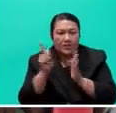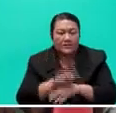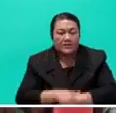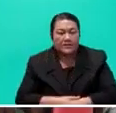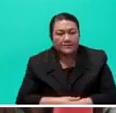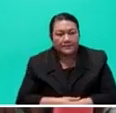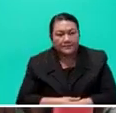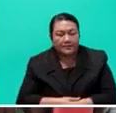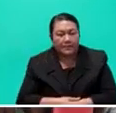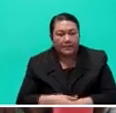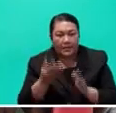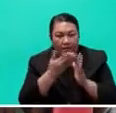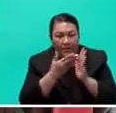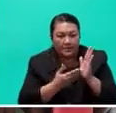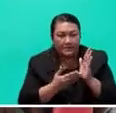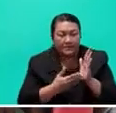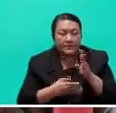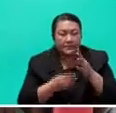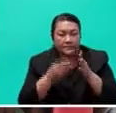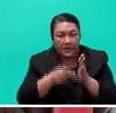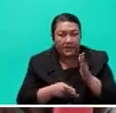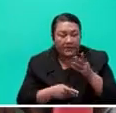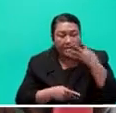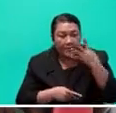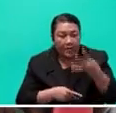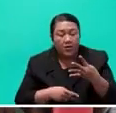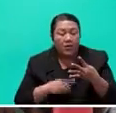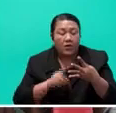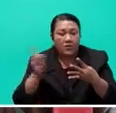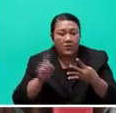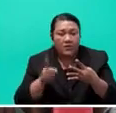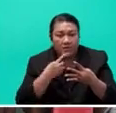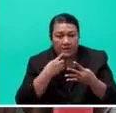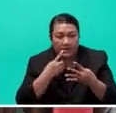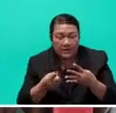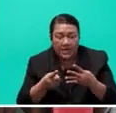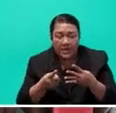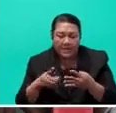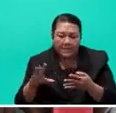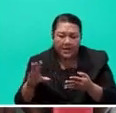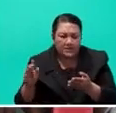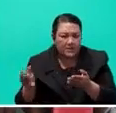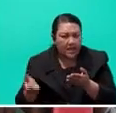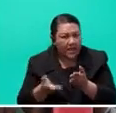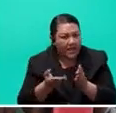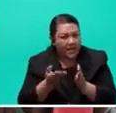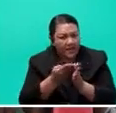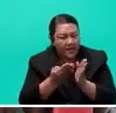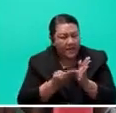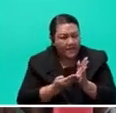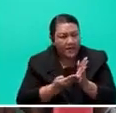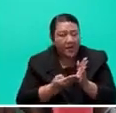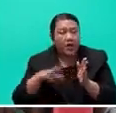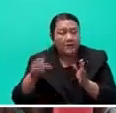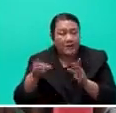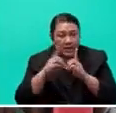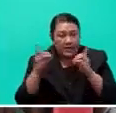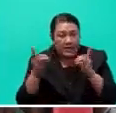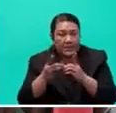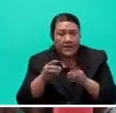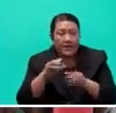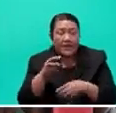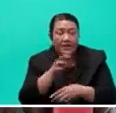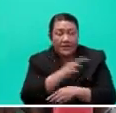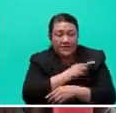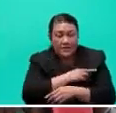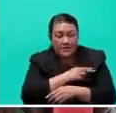Clause 4 of the bill stipulates that the new legislation will bind the state. Clause 5 of the bill provides that the department responsible for